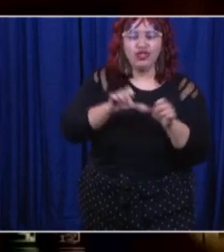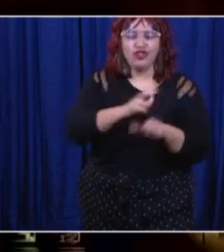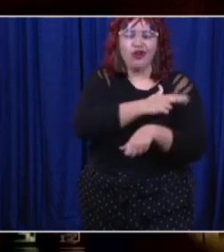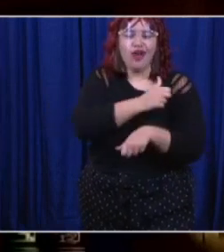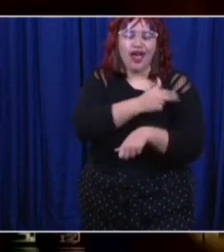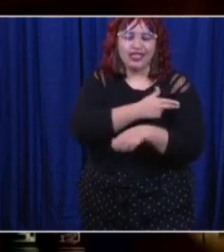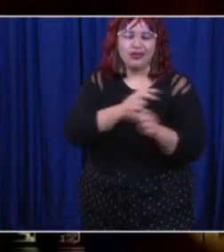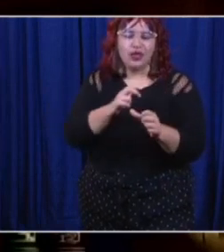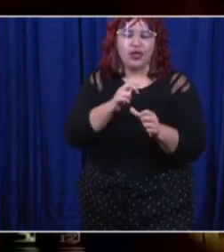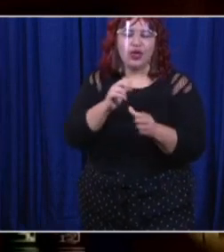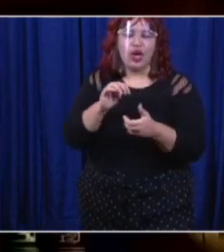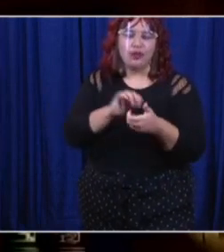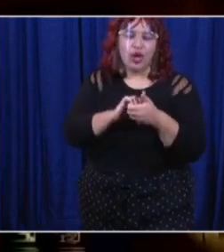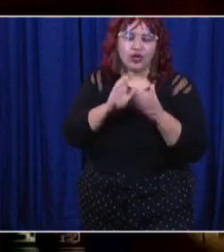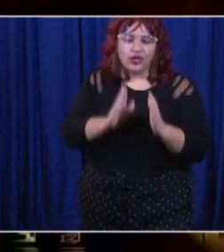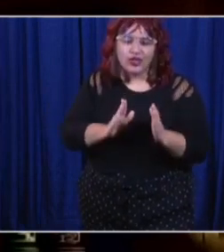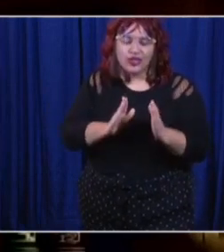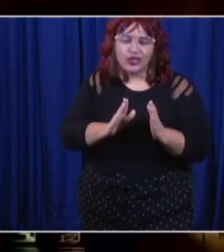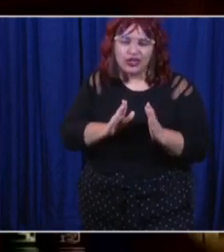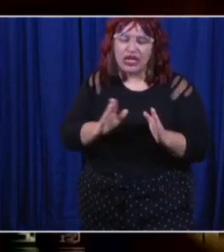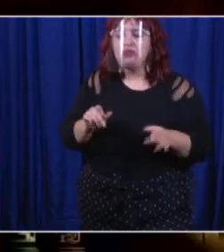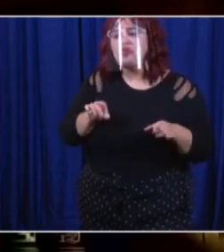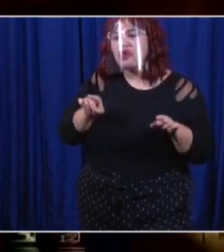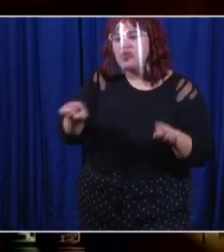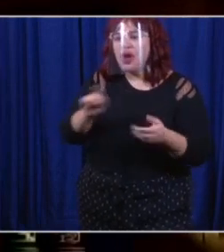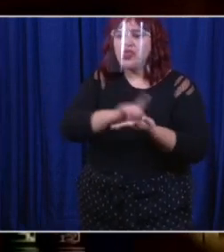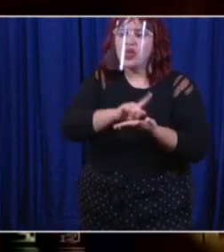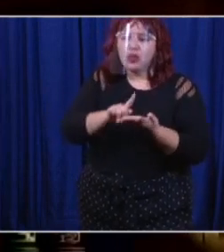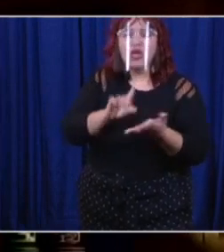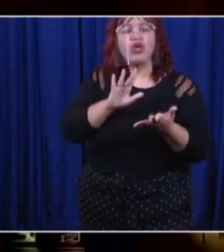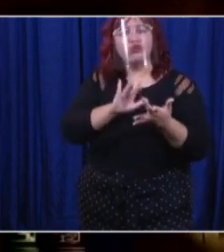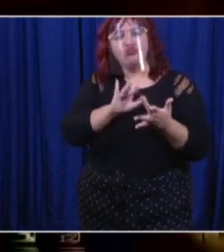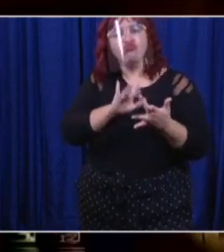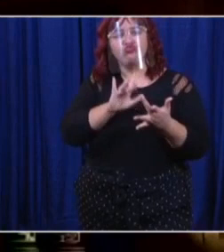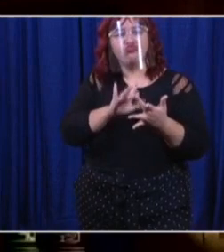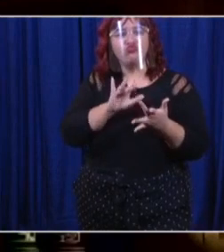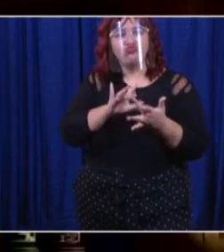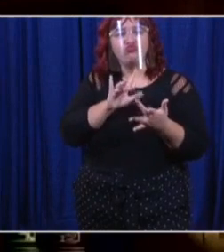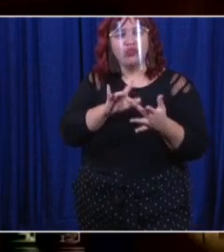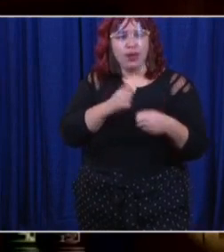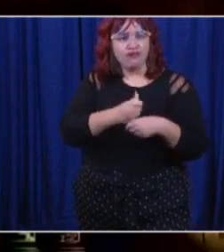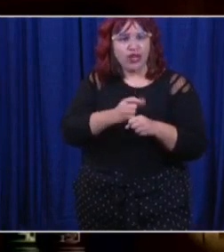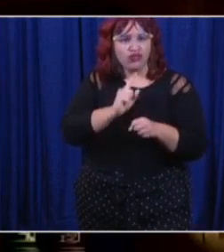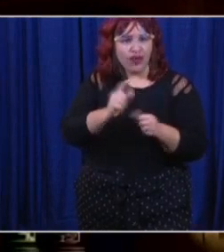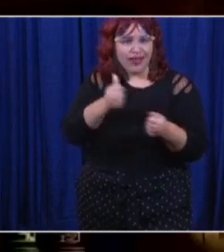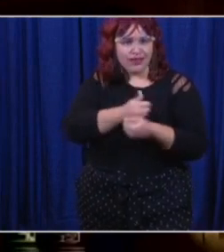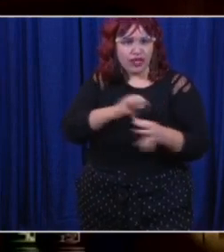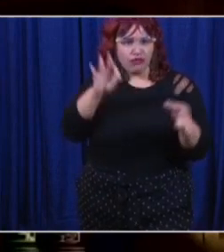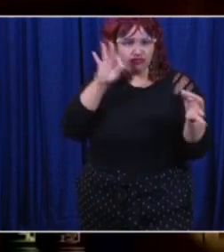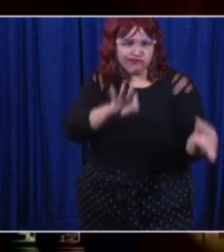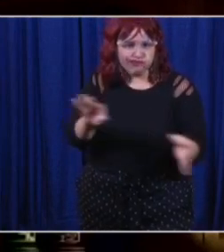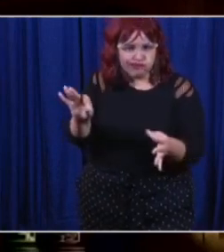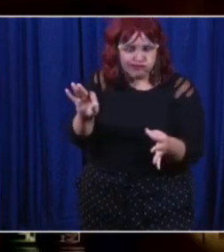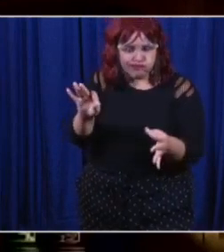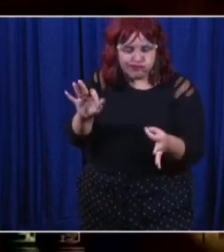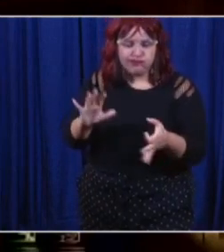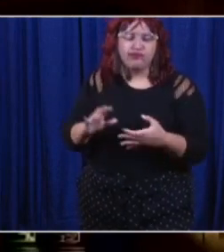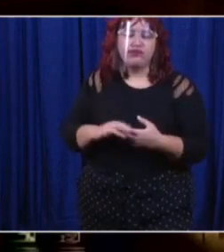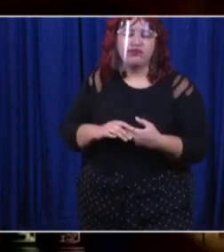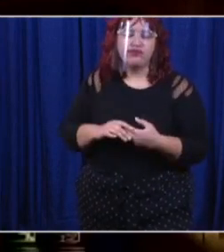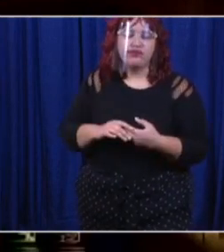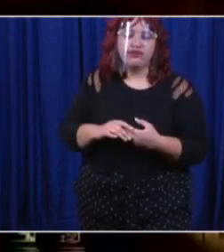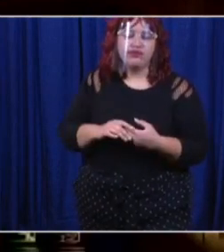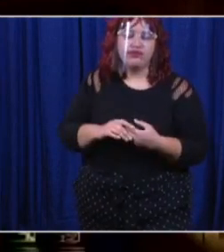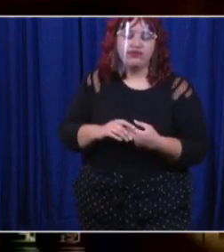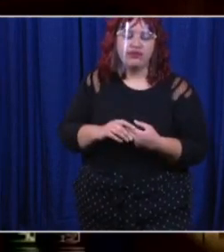do a variety of touch bases throughout the week to make sure that we're understanding the capacity challenges and needs of the hospitals in the